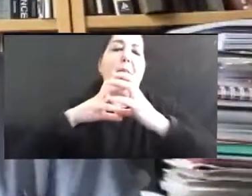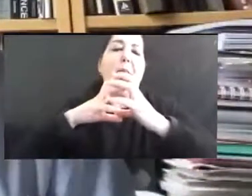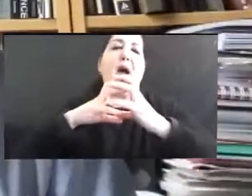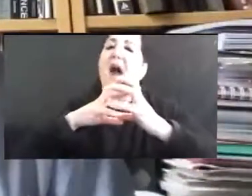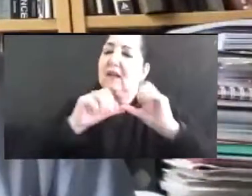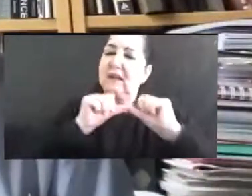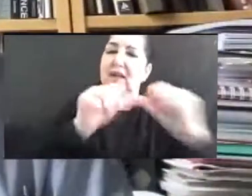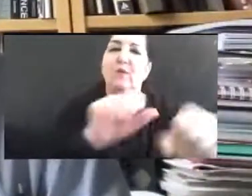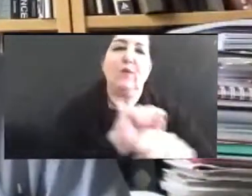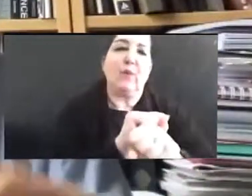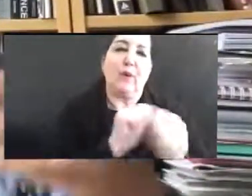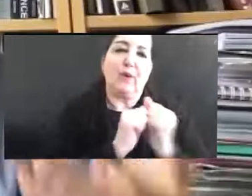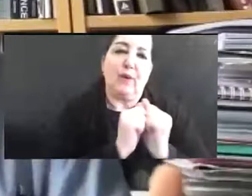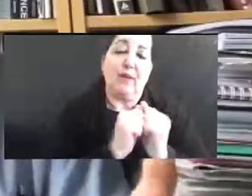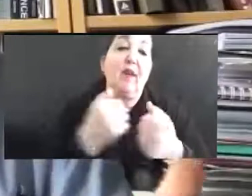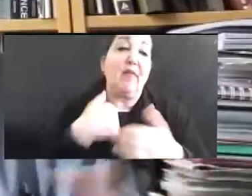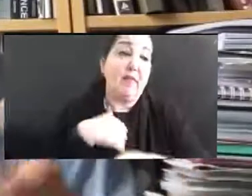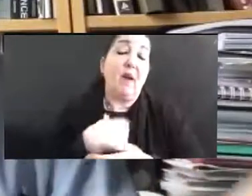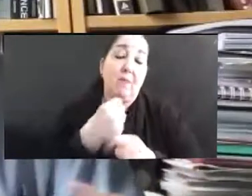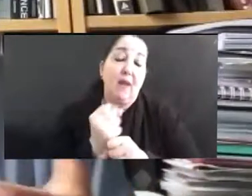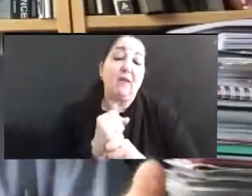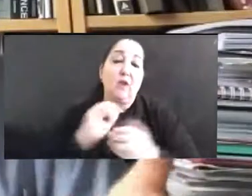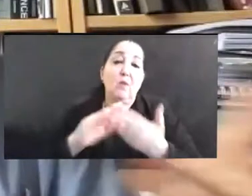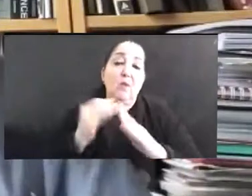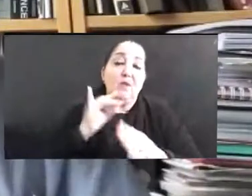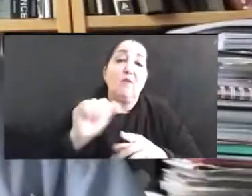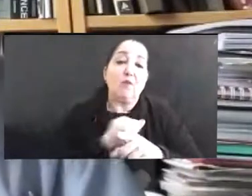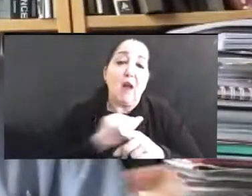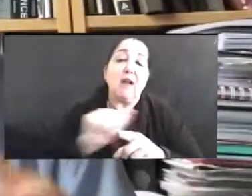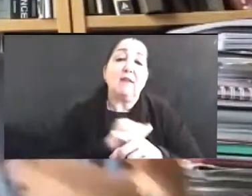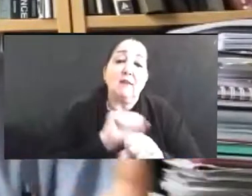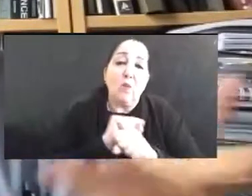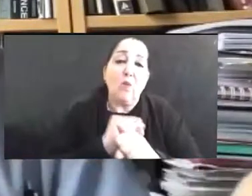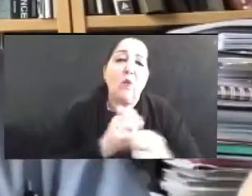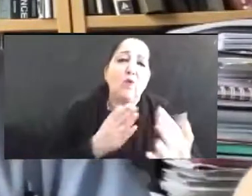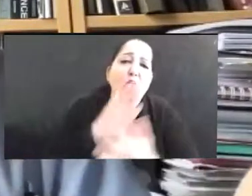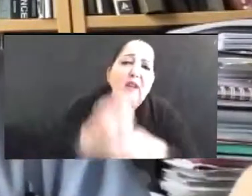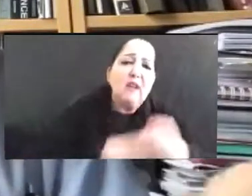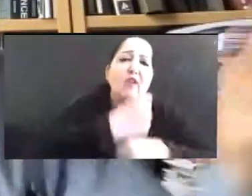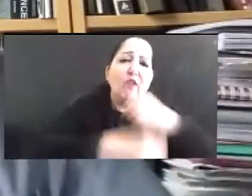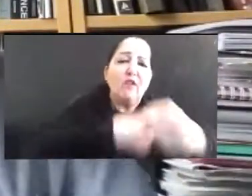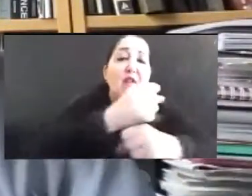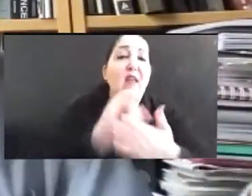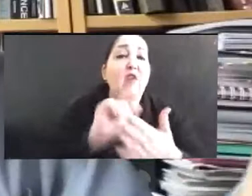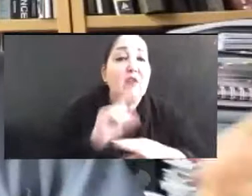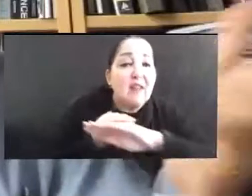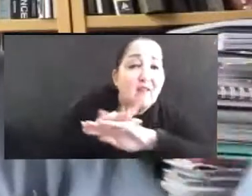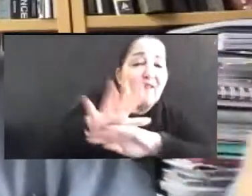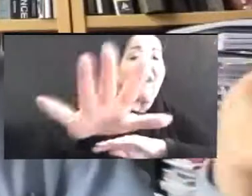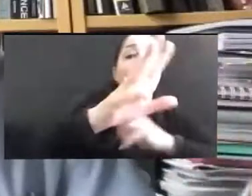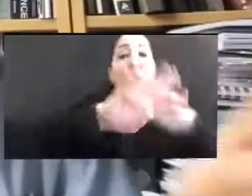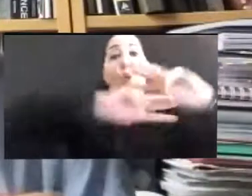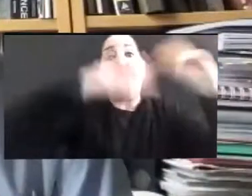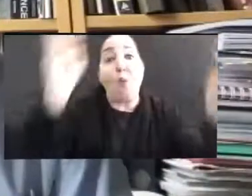continue working together. So it has created communities of practice through the years that are actually transforming things